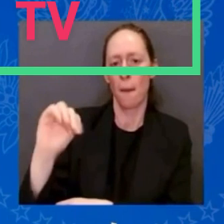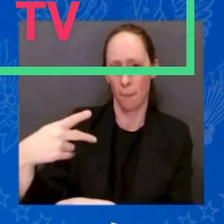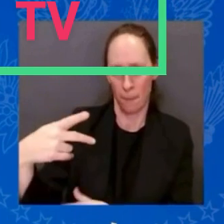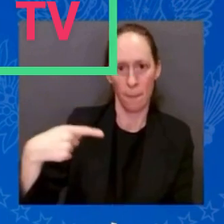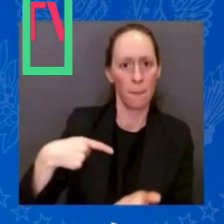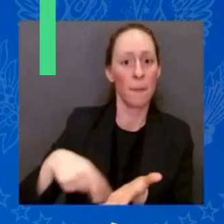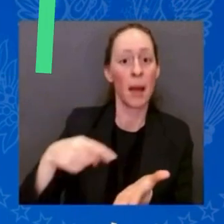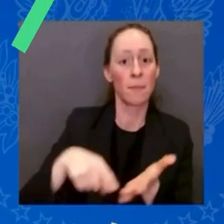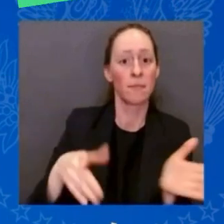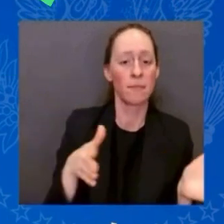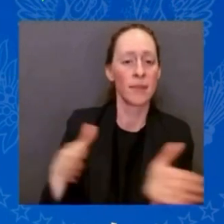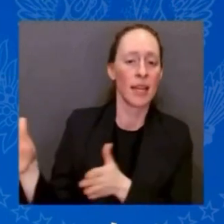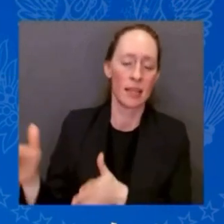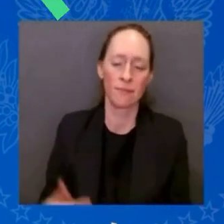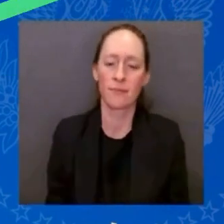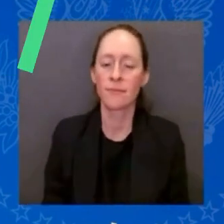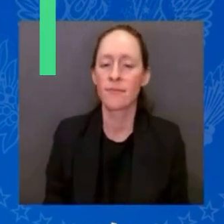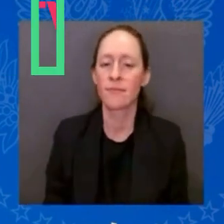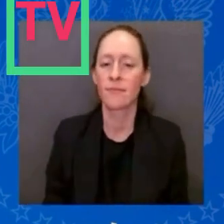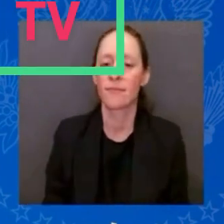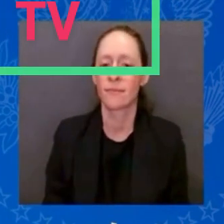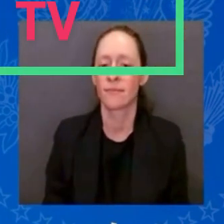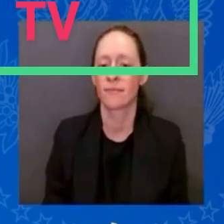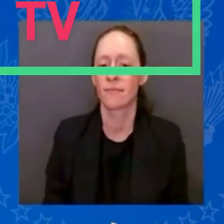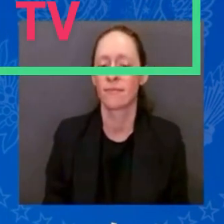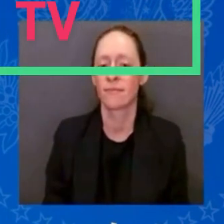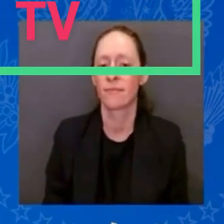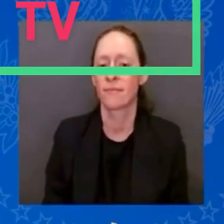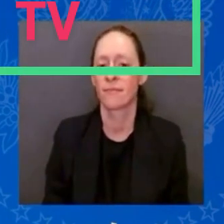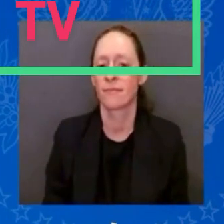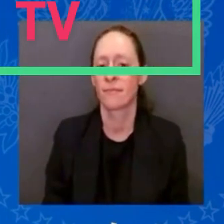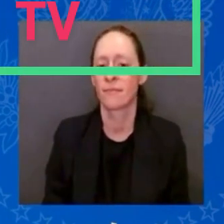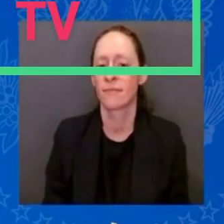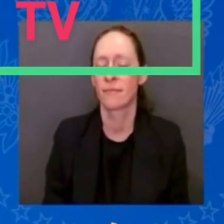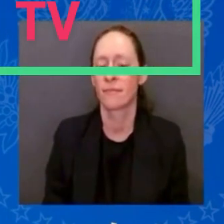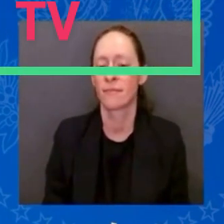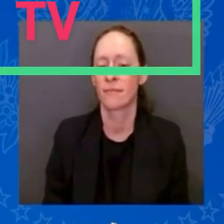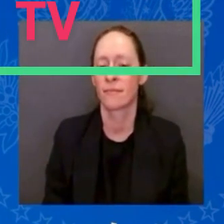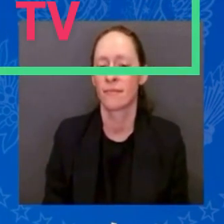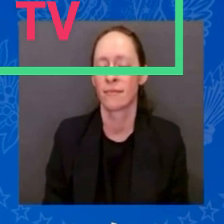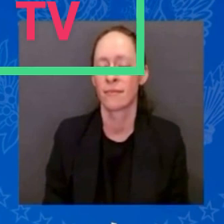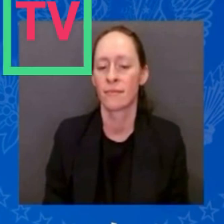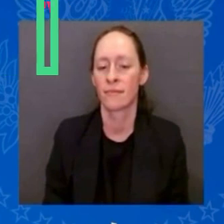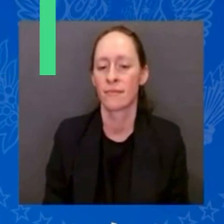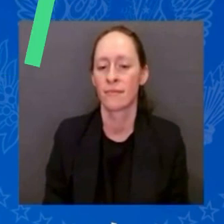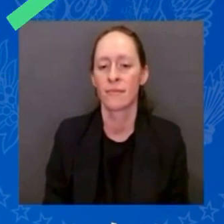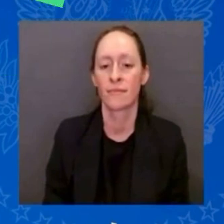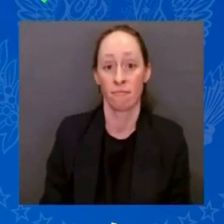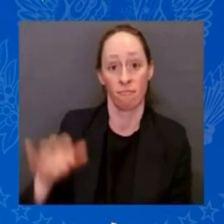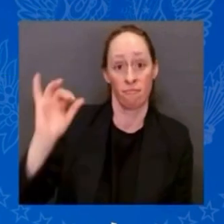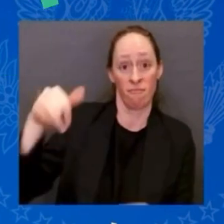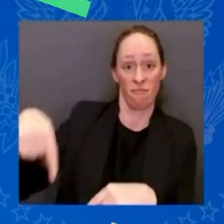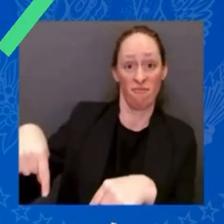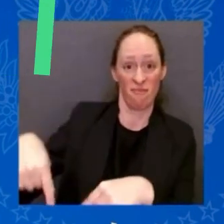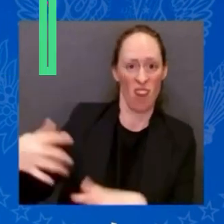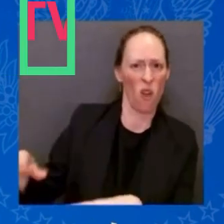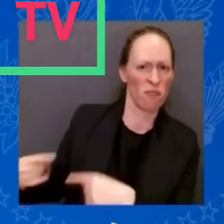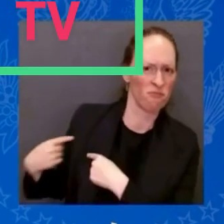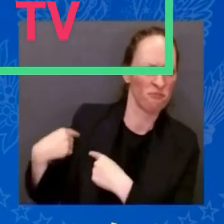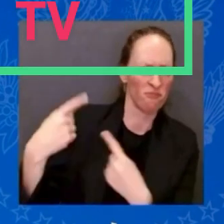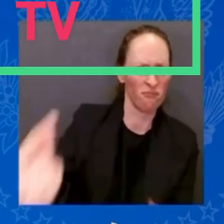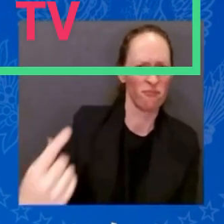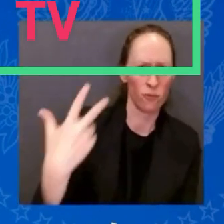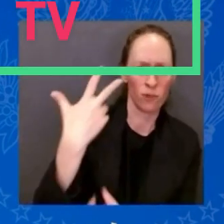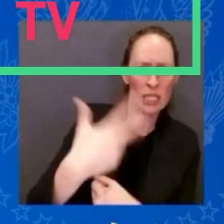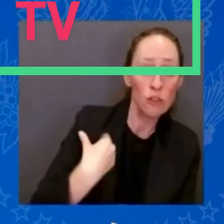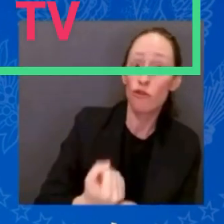loan pause. It's been in effect for the past 3 years. Monthly payments will be due. Bills will not go out,